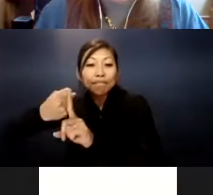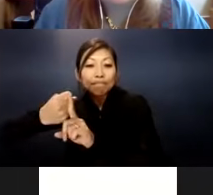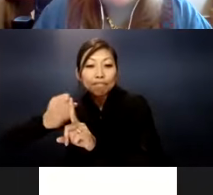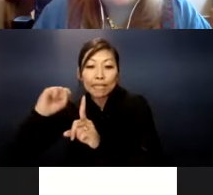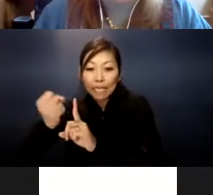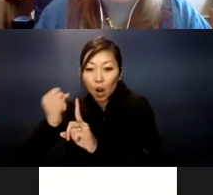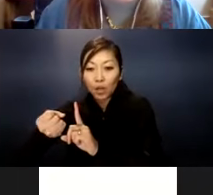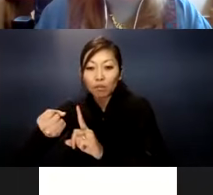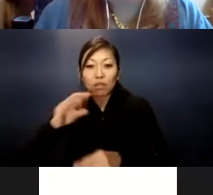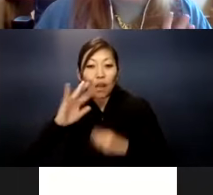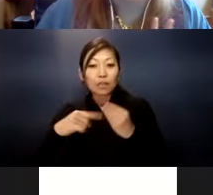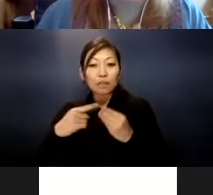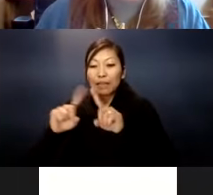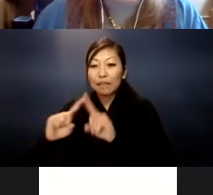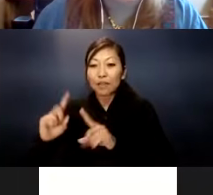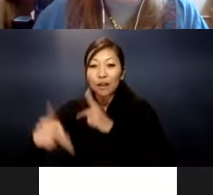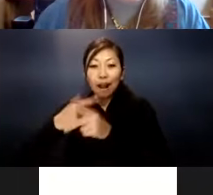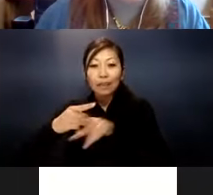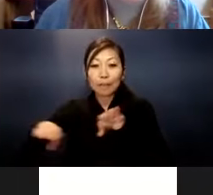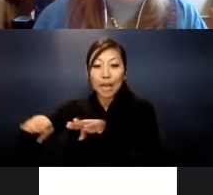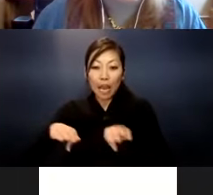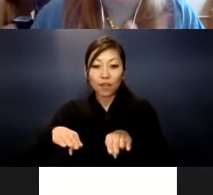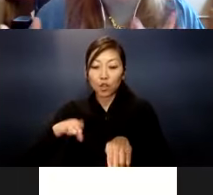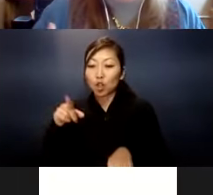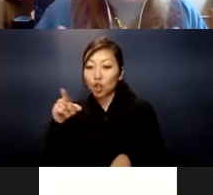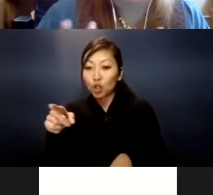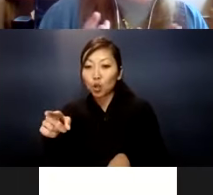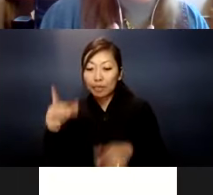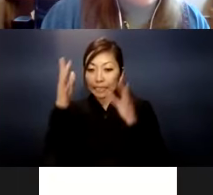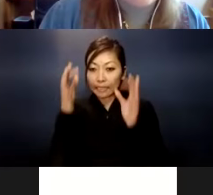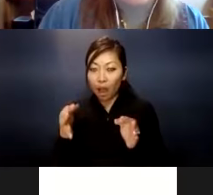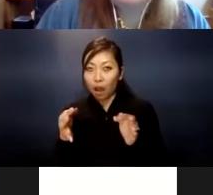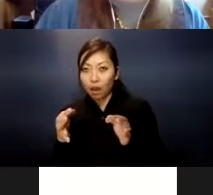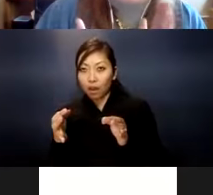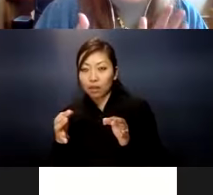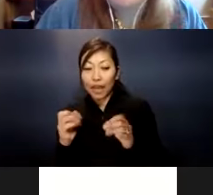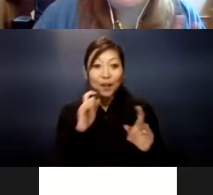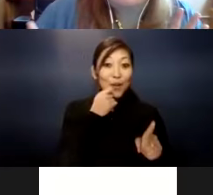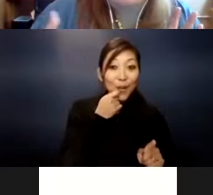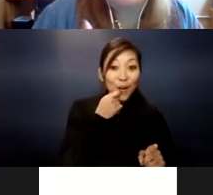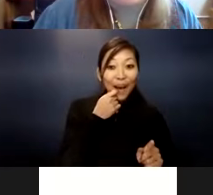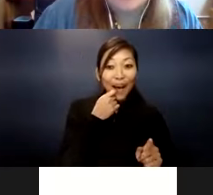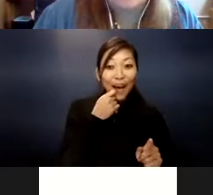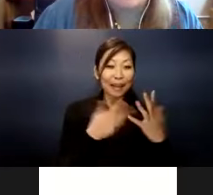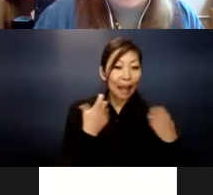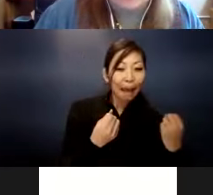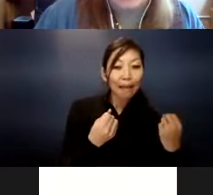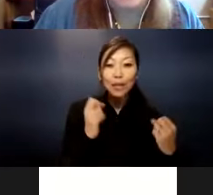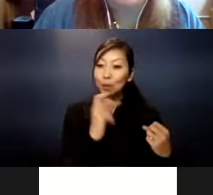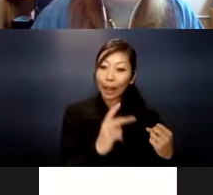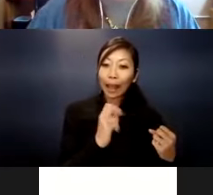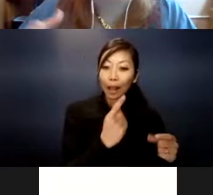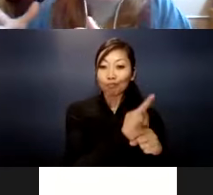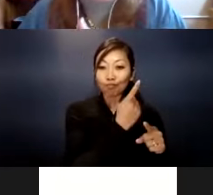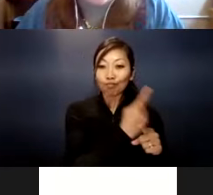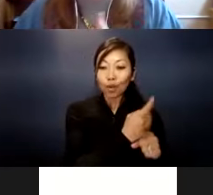behaviors. And asks you to say whether something is cool, meaning it's like healthy and okay in a